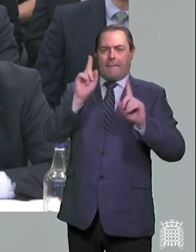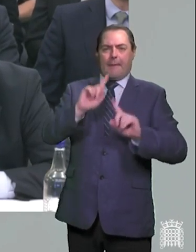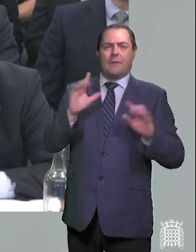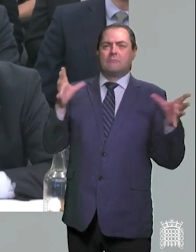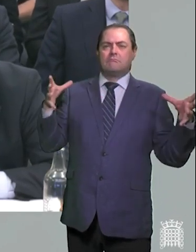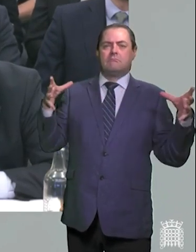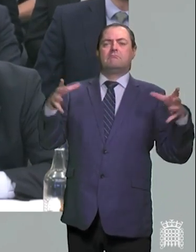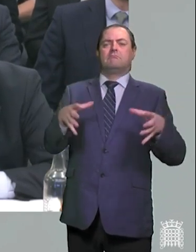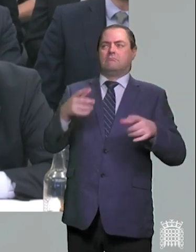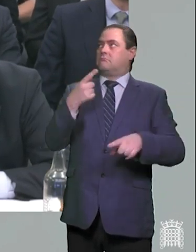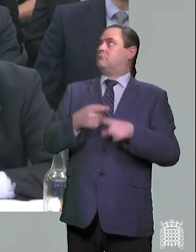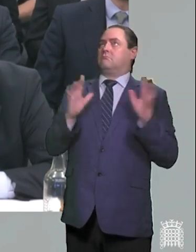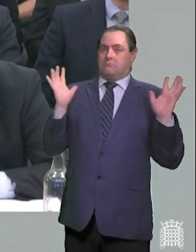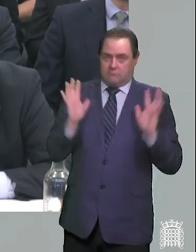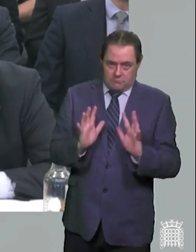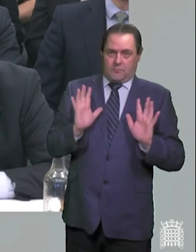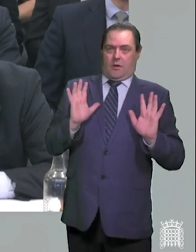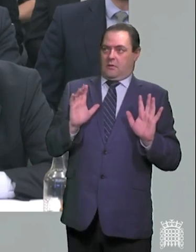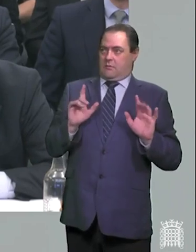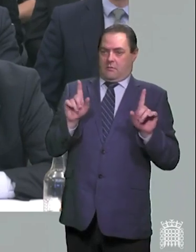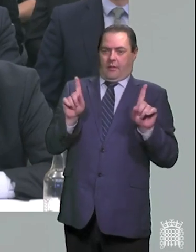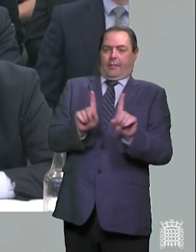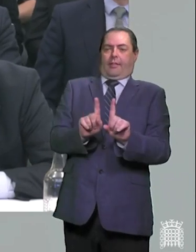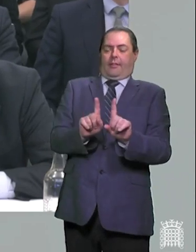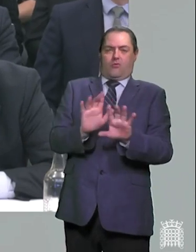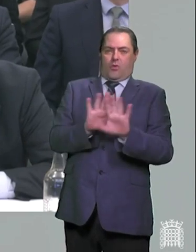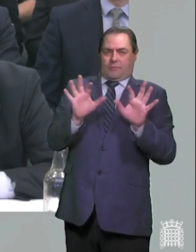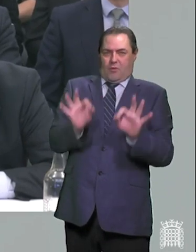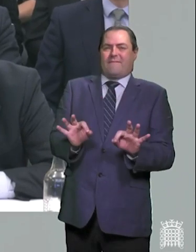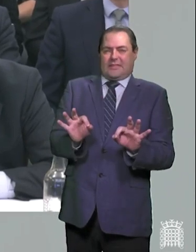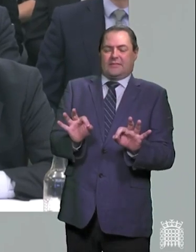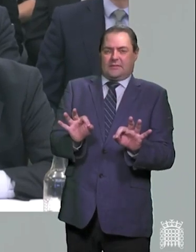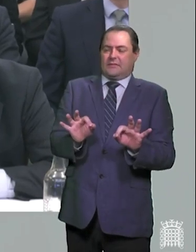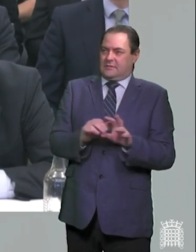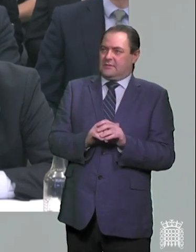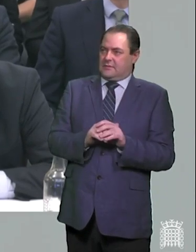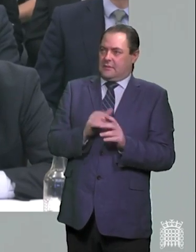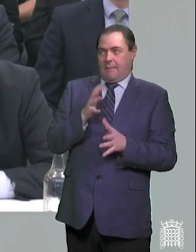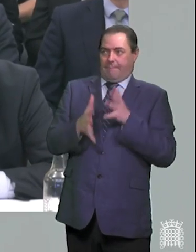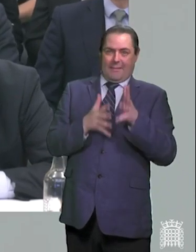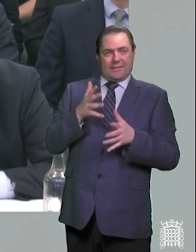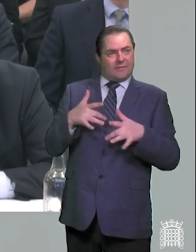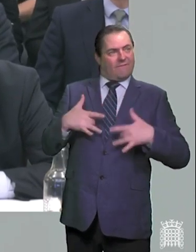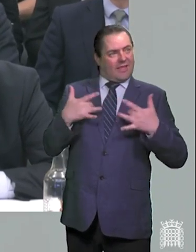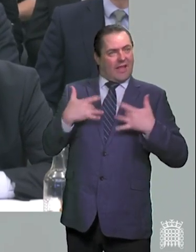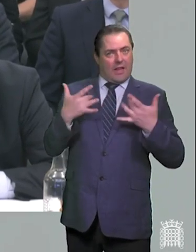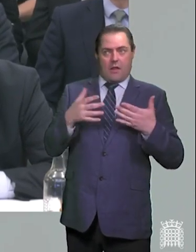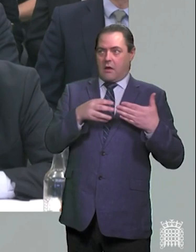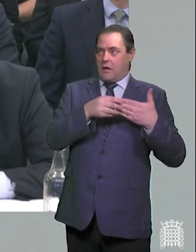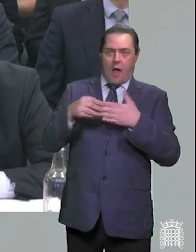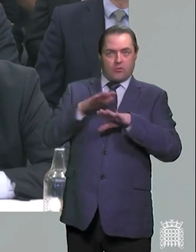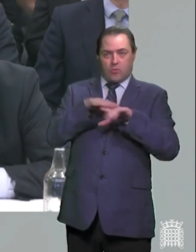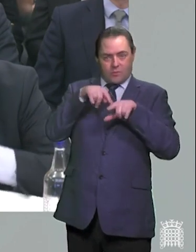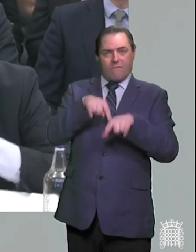gathered together at high speed and where social distancing was imperfectly observed. Well, that did not mean that I thought the guidance was not